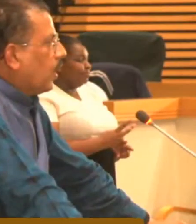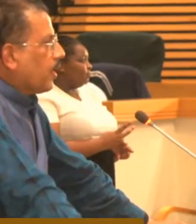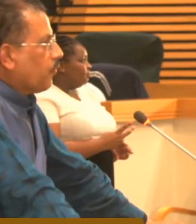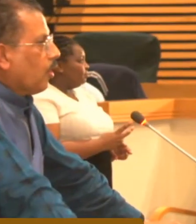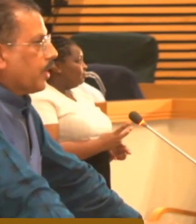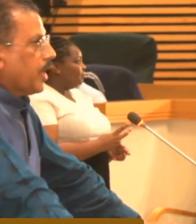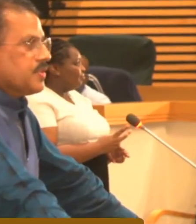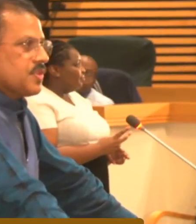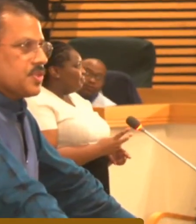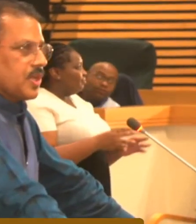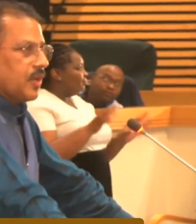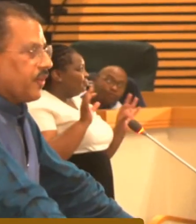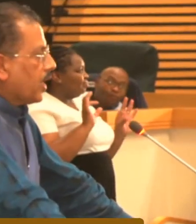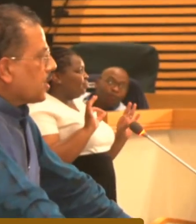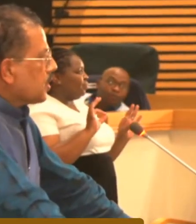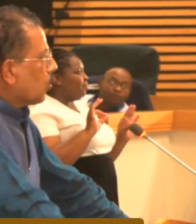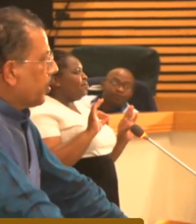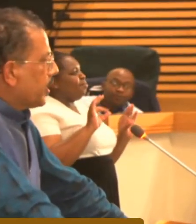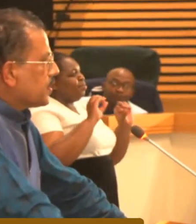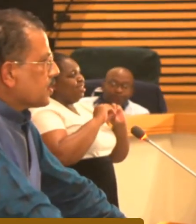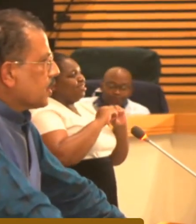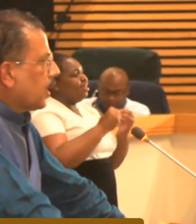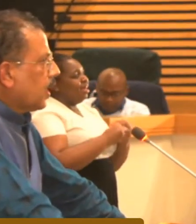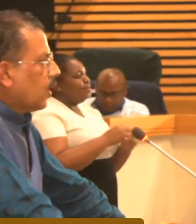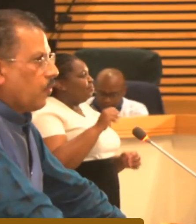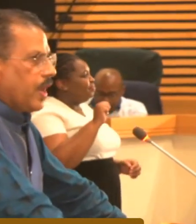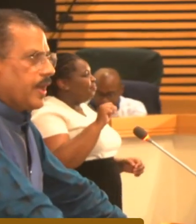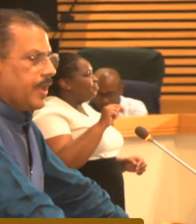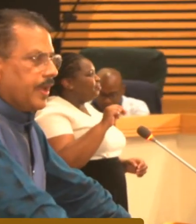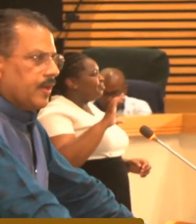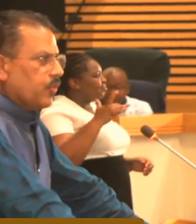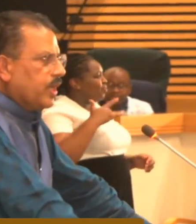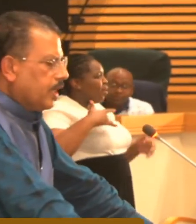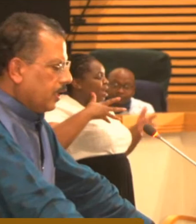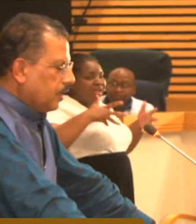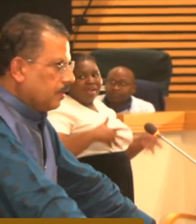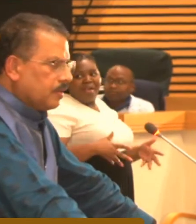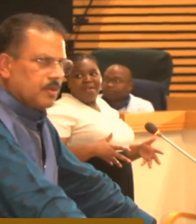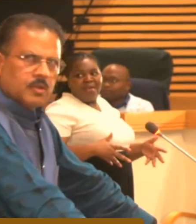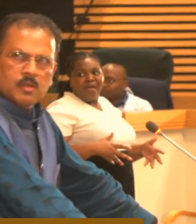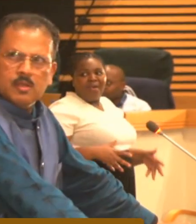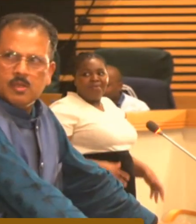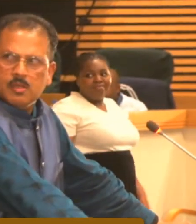wonderful organization African National Congress we are here